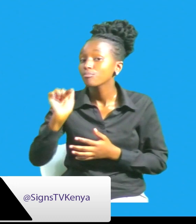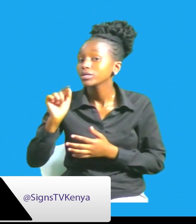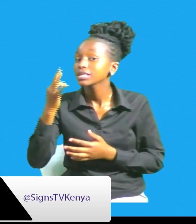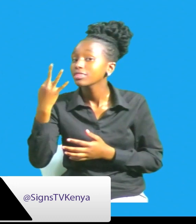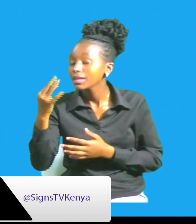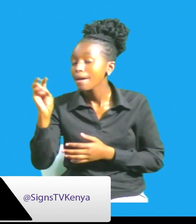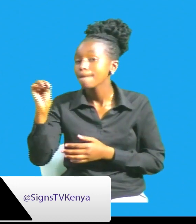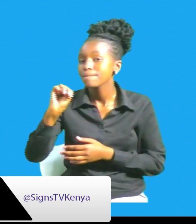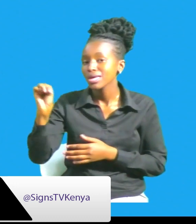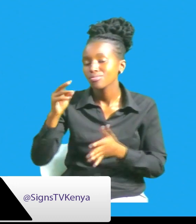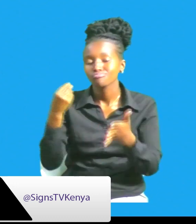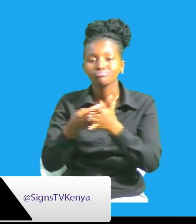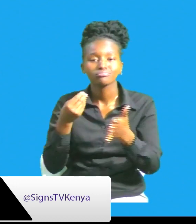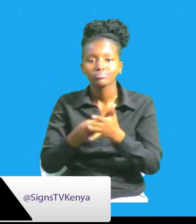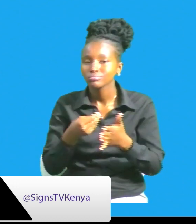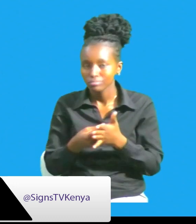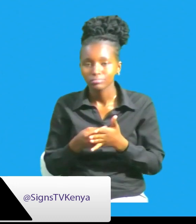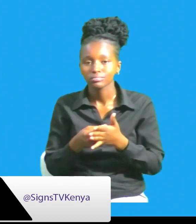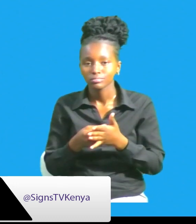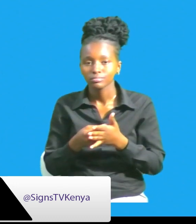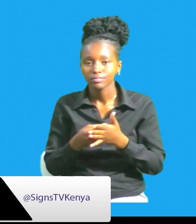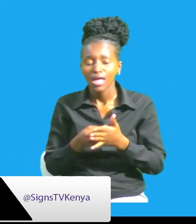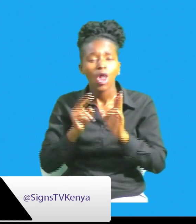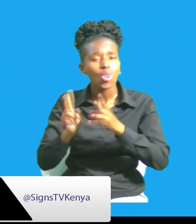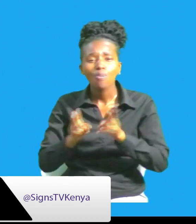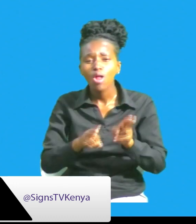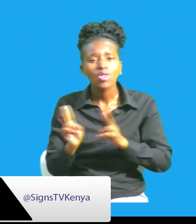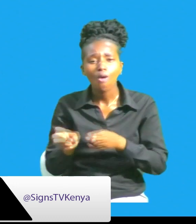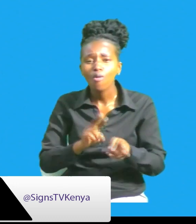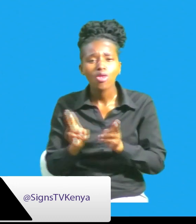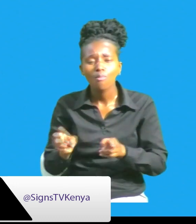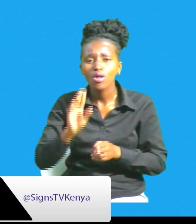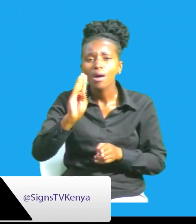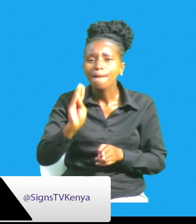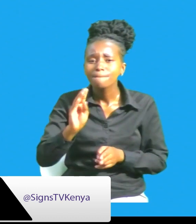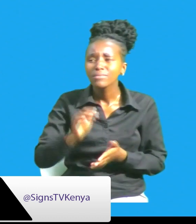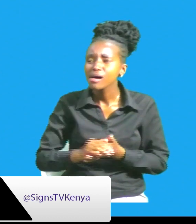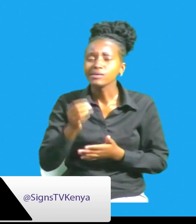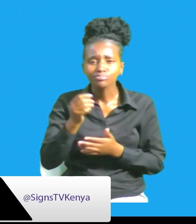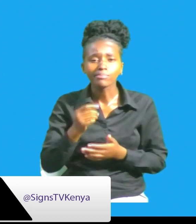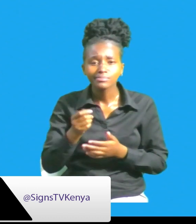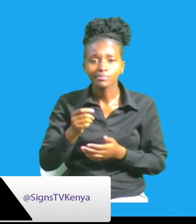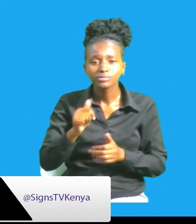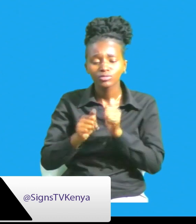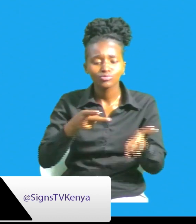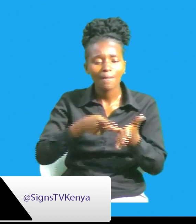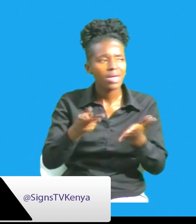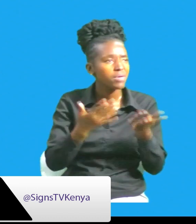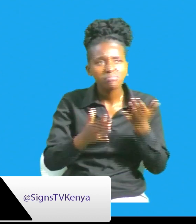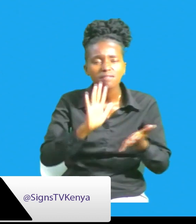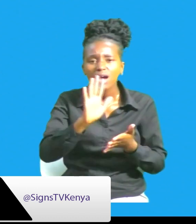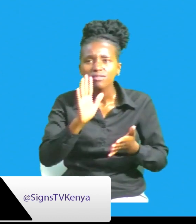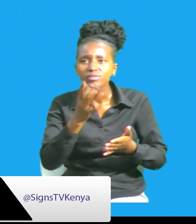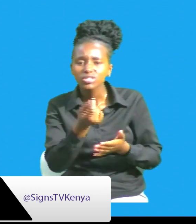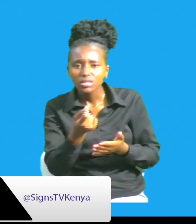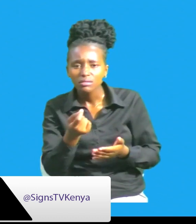5.3 million Kenyan shillings. Yes, chewing gum yenye unaenda pale hivi kwa kiosk unanunua bob. So there's this chewing